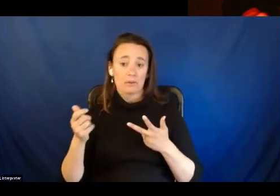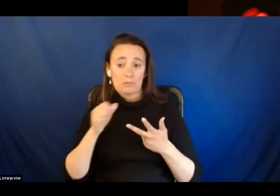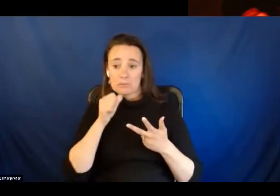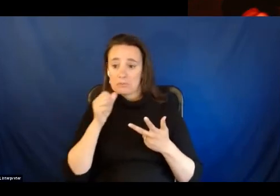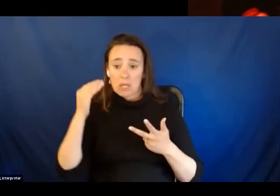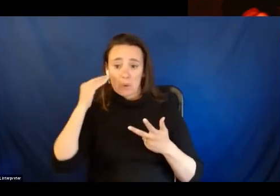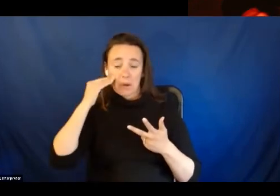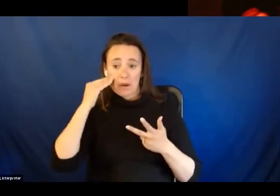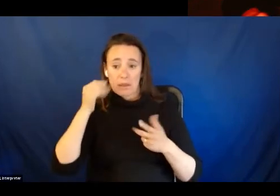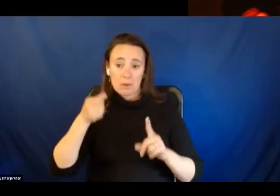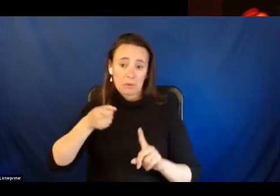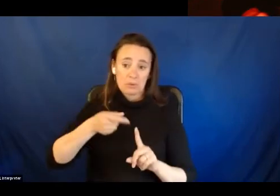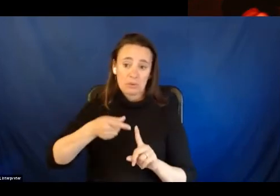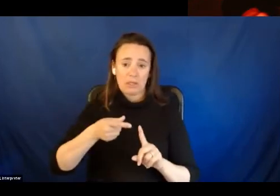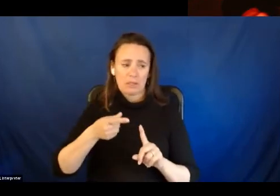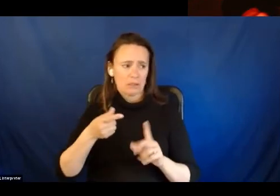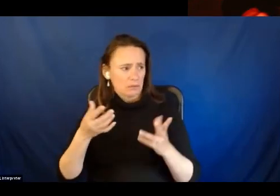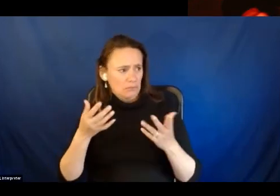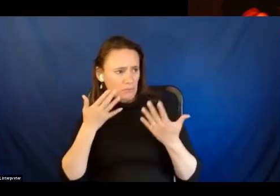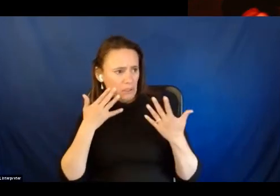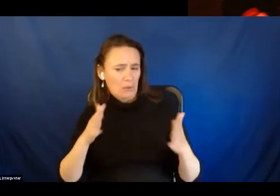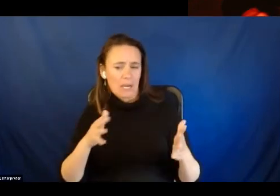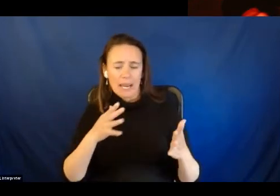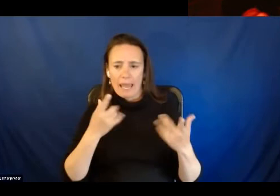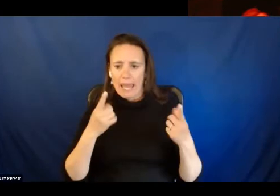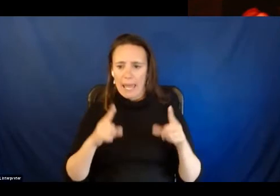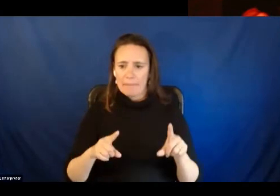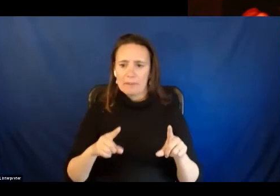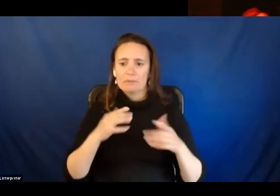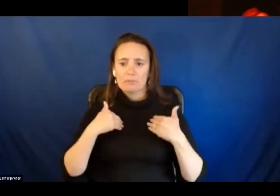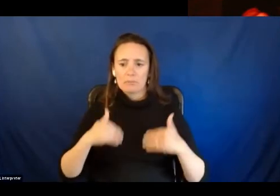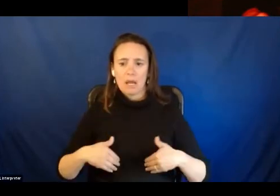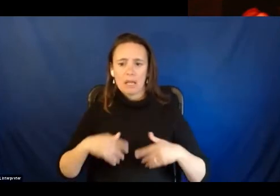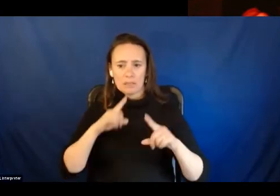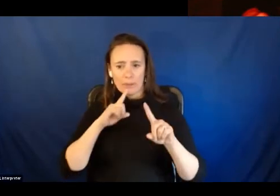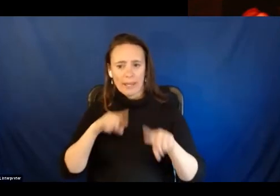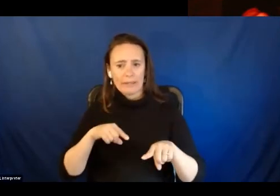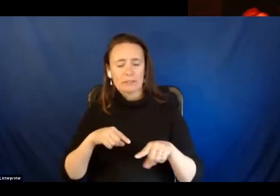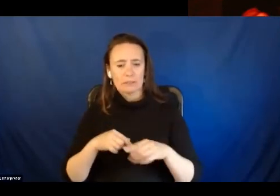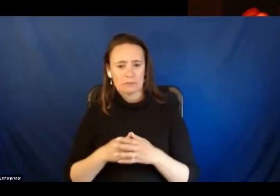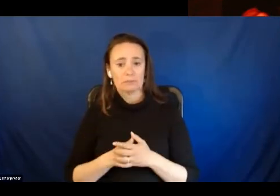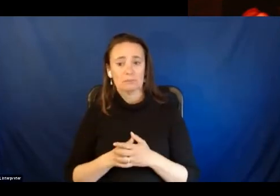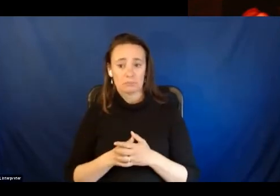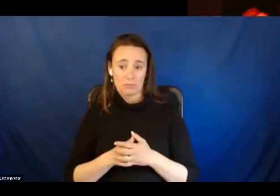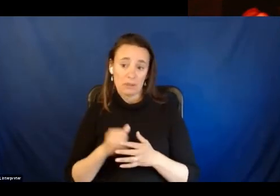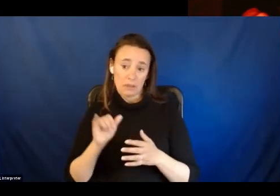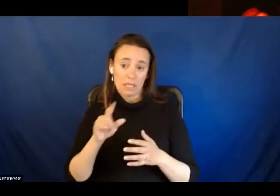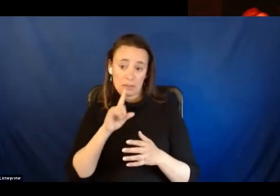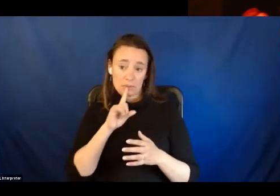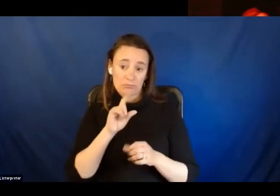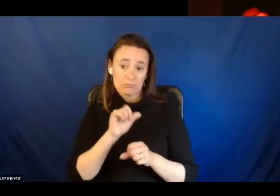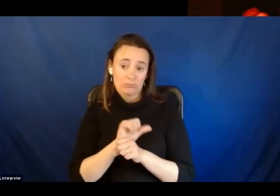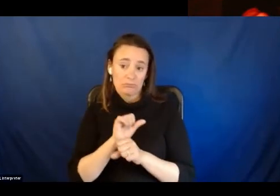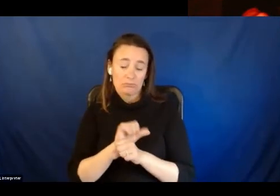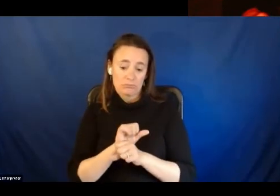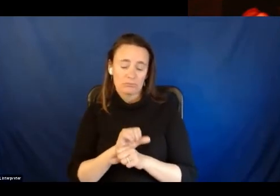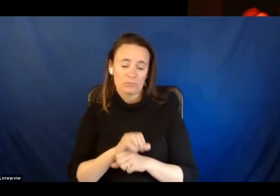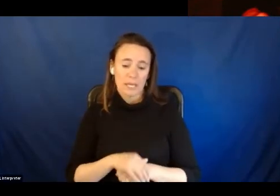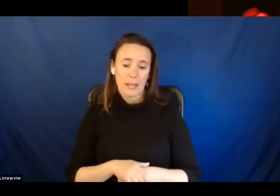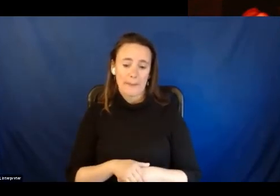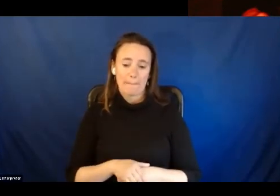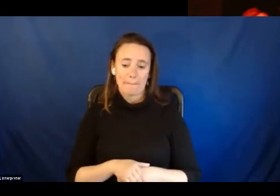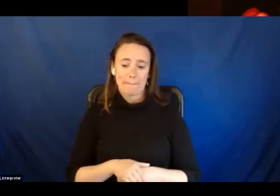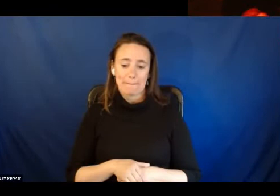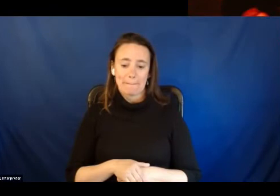just say they don't know what happened, their body just reacted. And that's totally real for them. An example may be